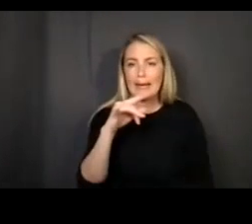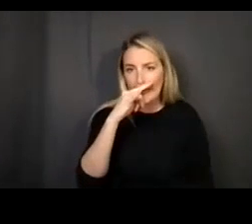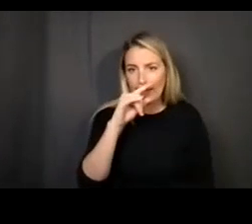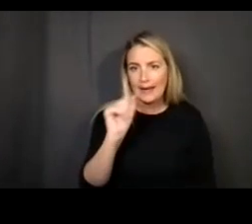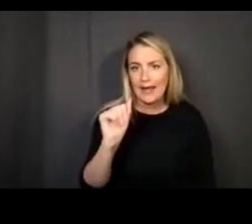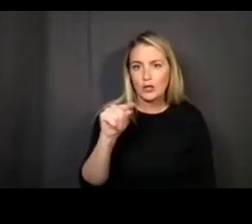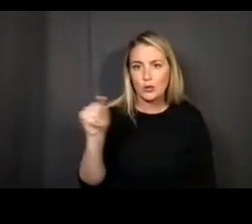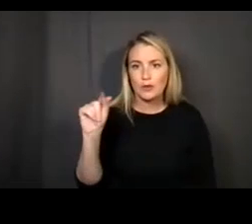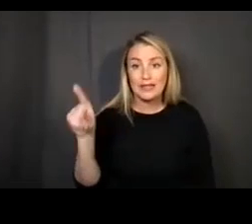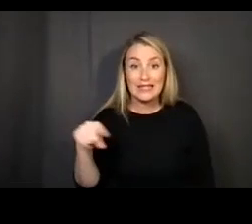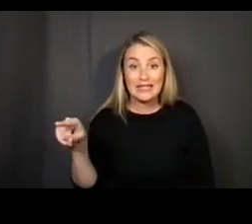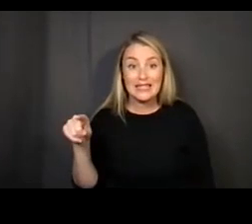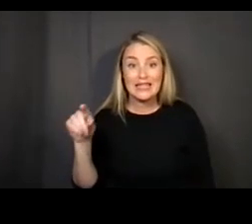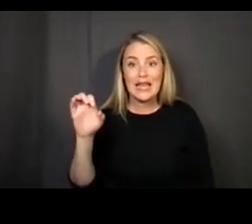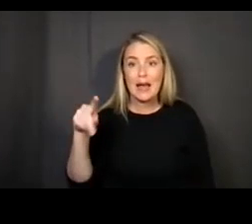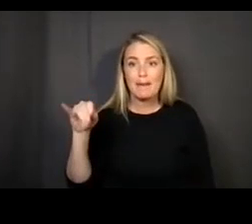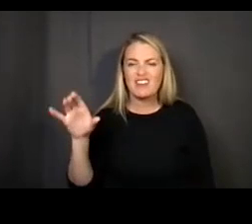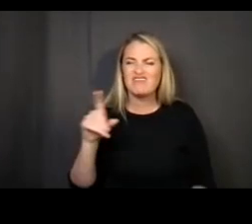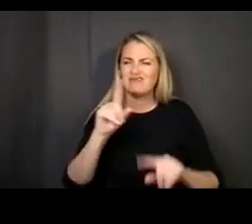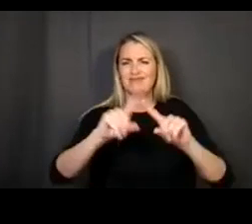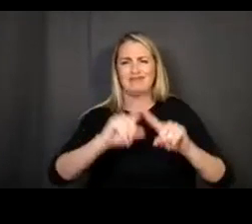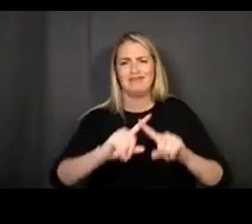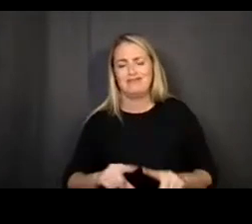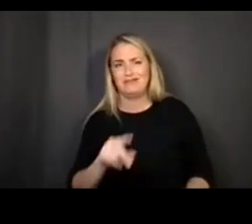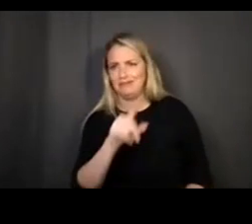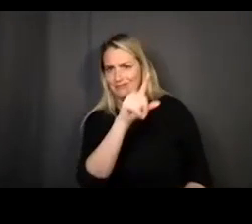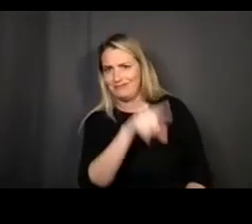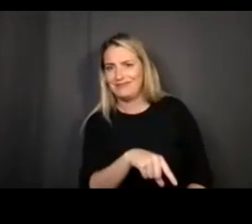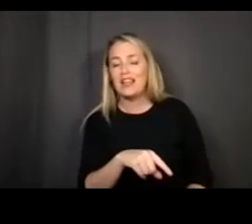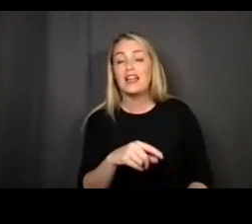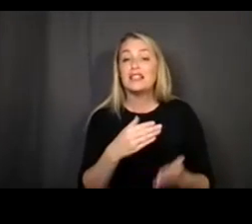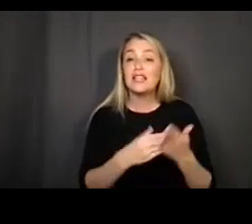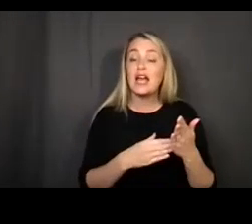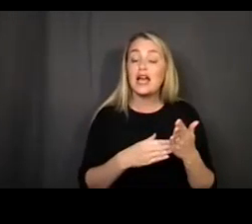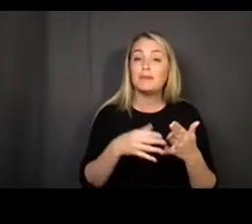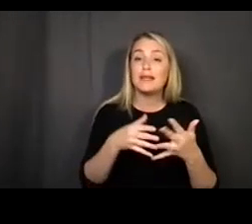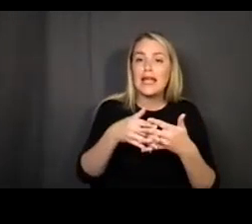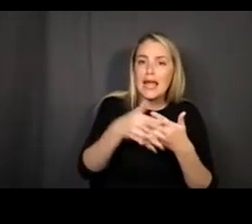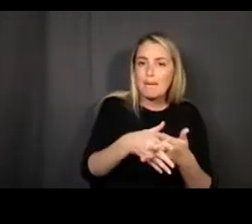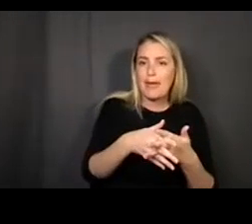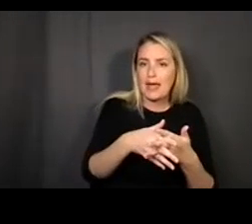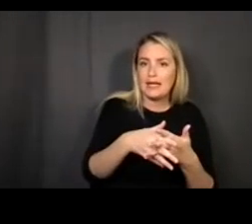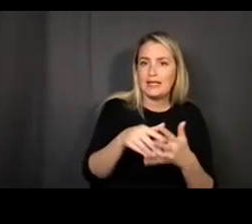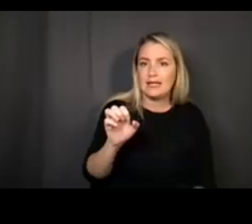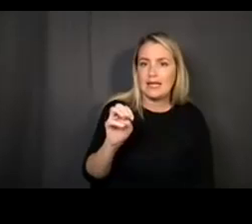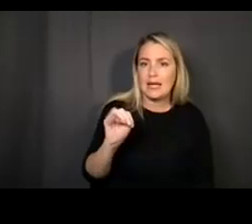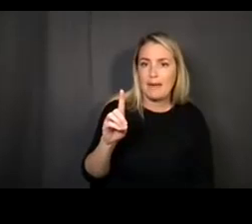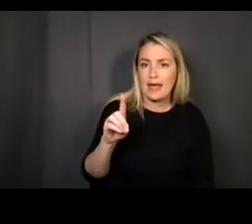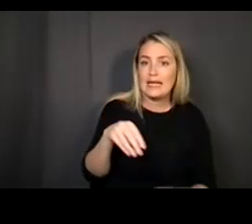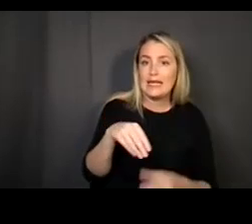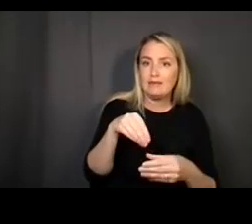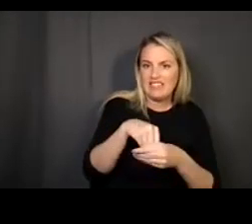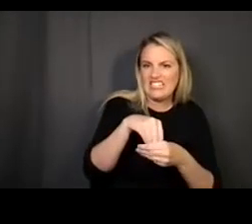a variety of tools and they have different associations with Canvas. Some are embedded and some will take you